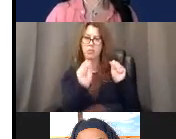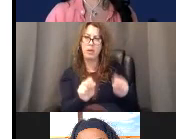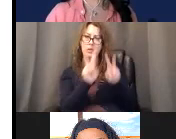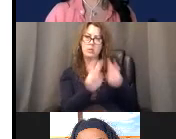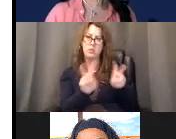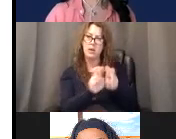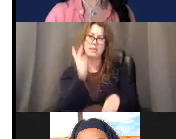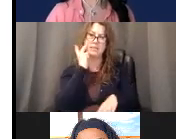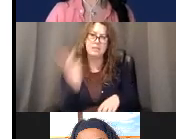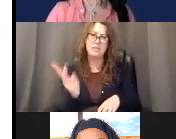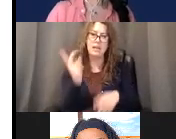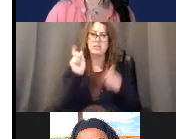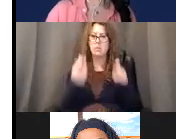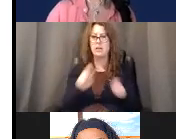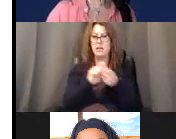something very different.